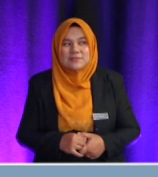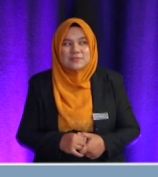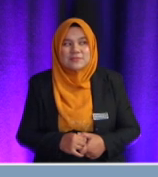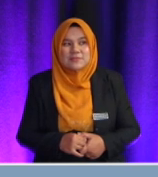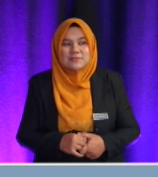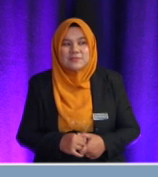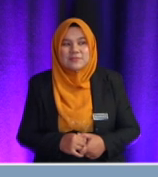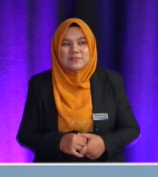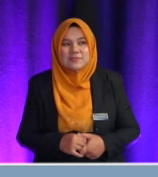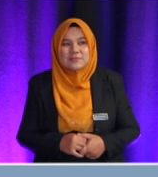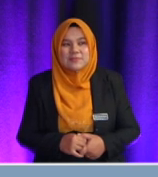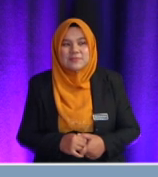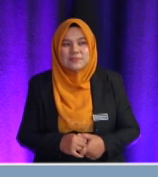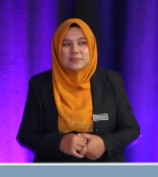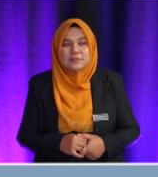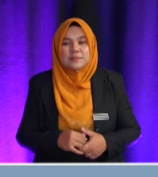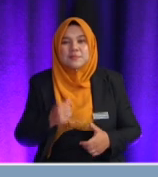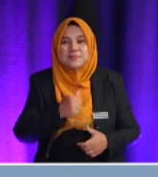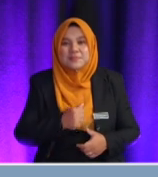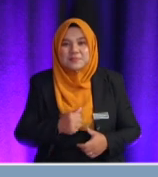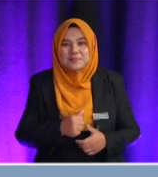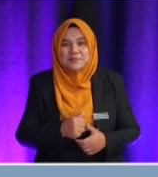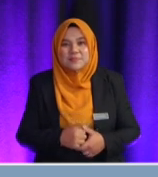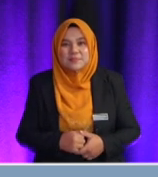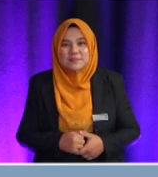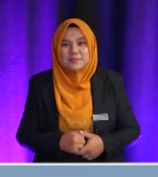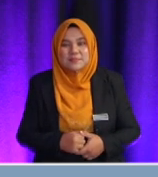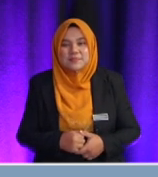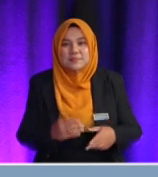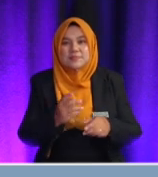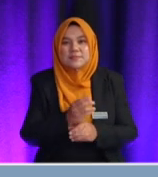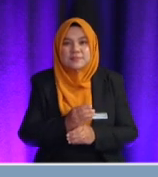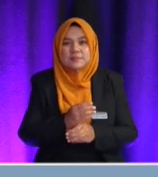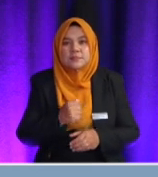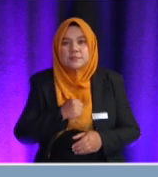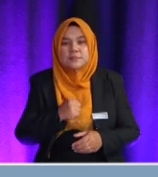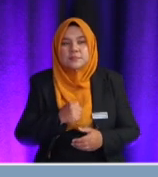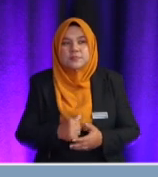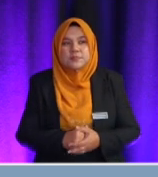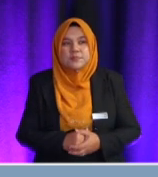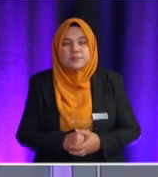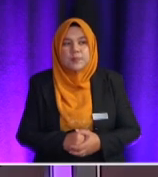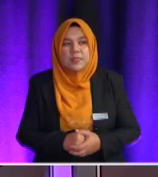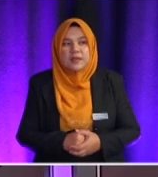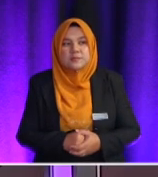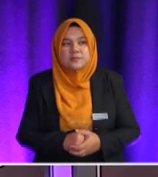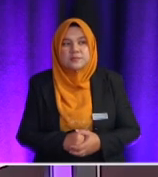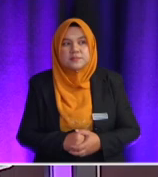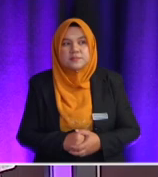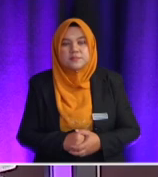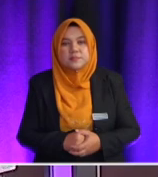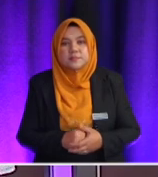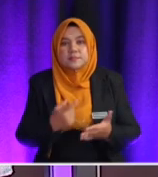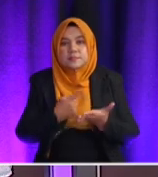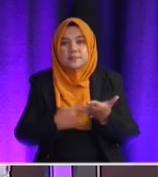jokingly, okay. Okay, but please take care no of yourself. Bullying. Okay, so any one of you would like to